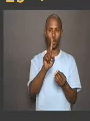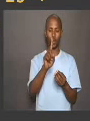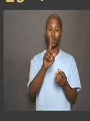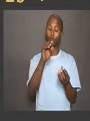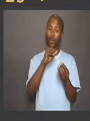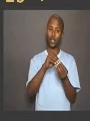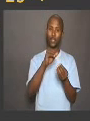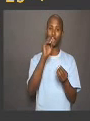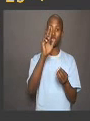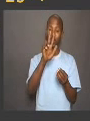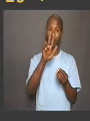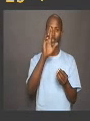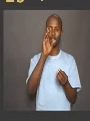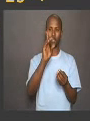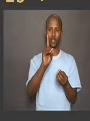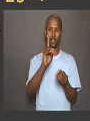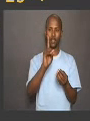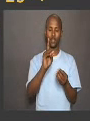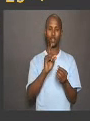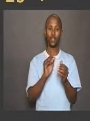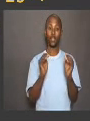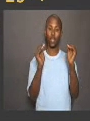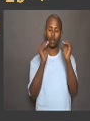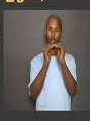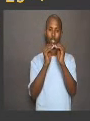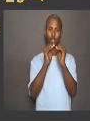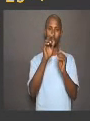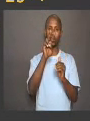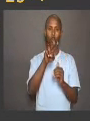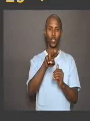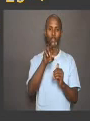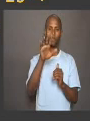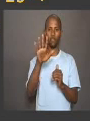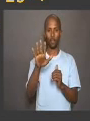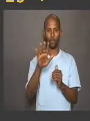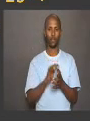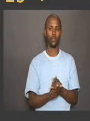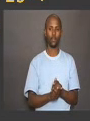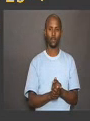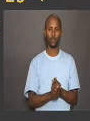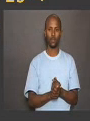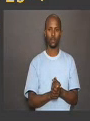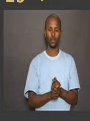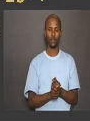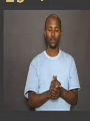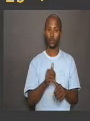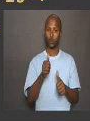A1 plus 3D equals